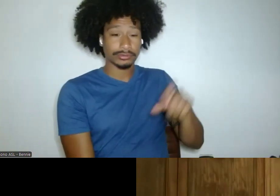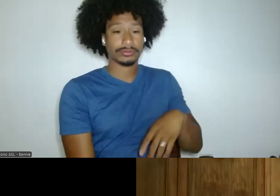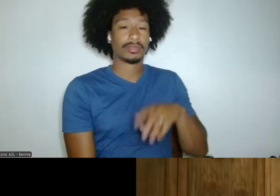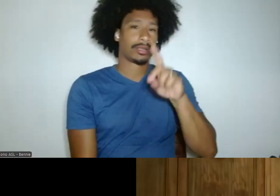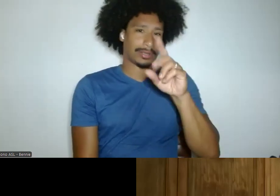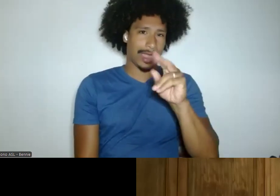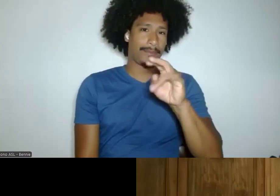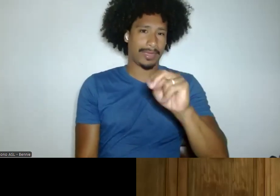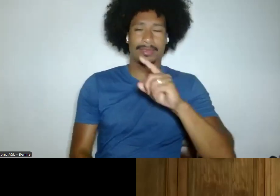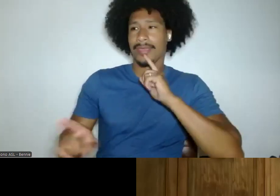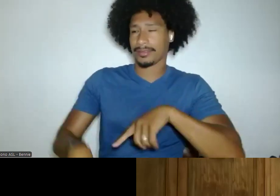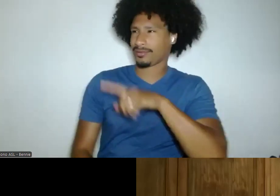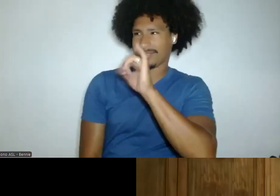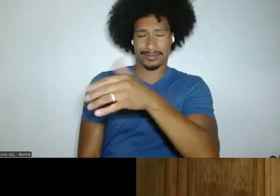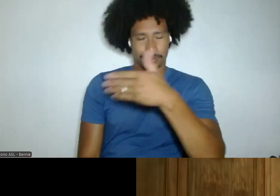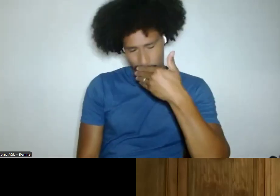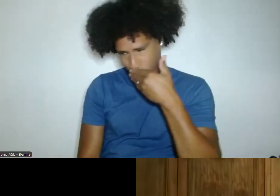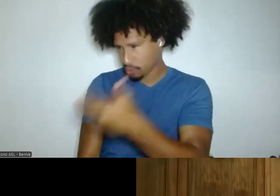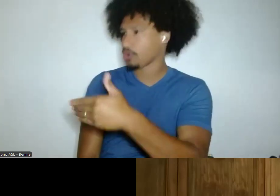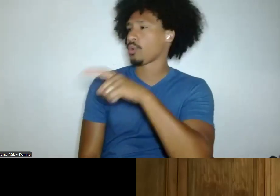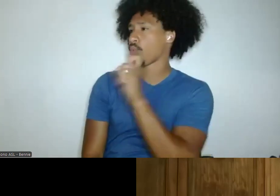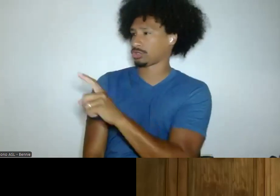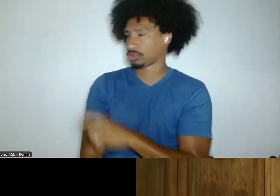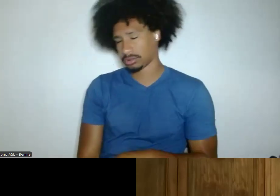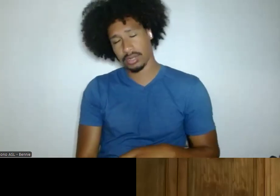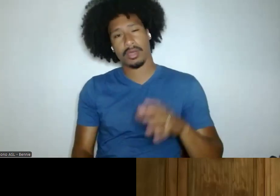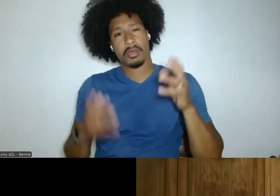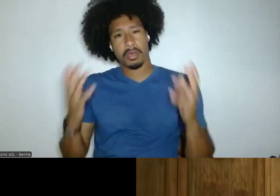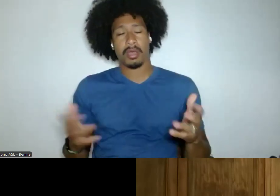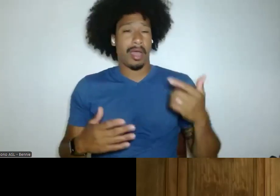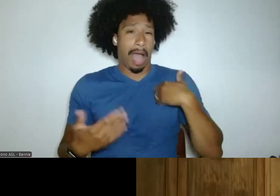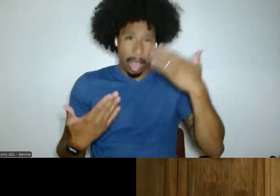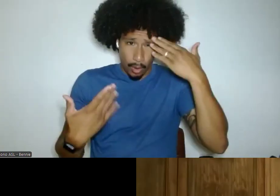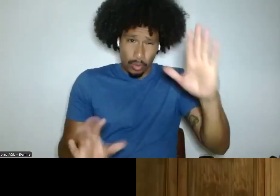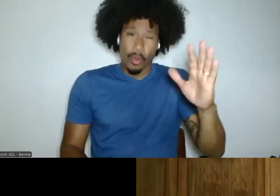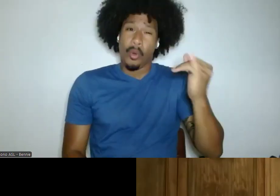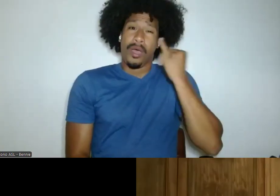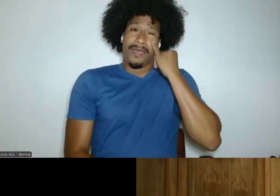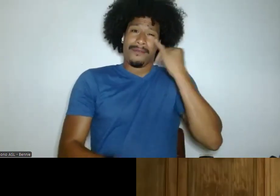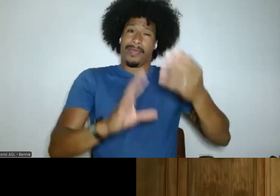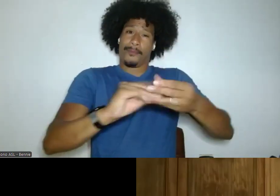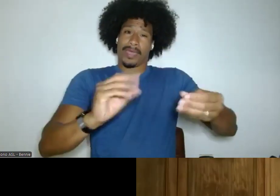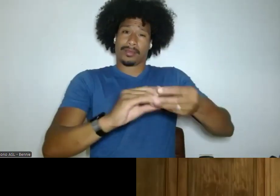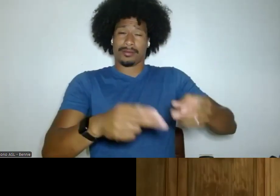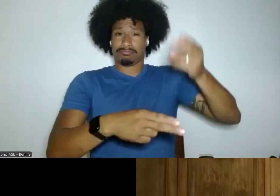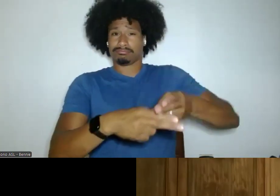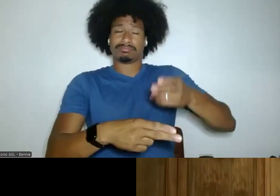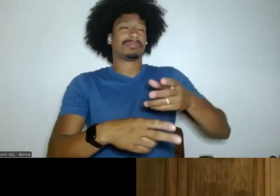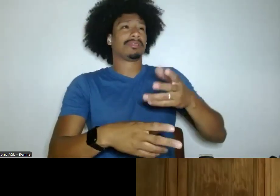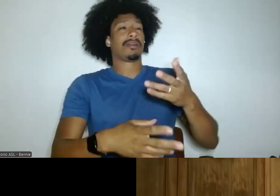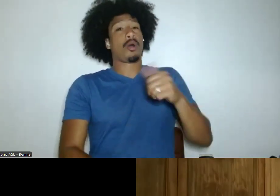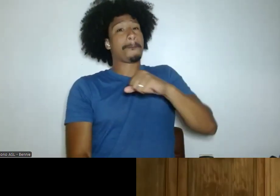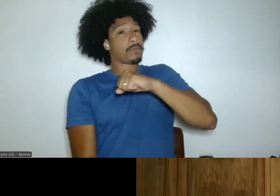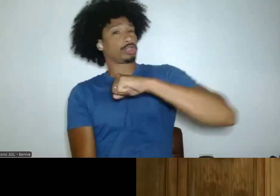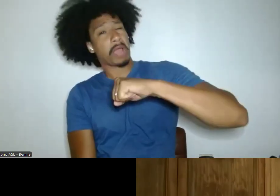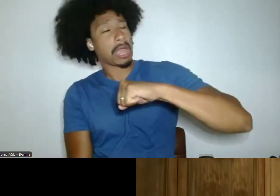question. I don't know if I'd characterize it as pushback per se, but I will note that